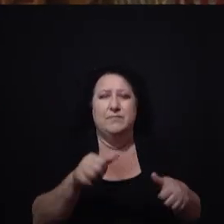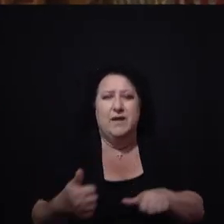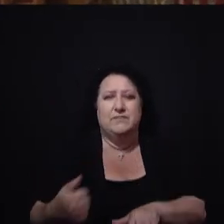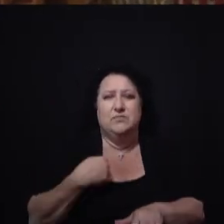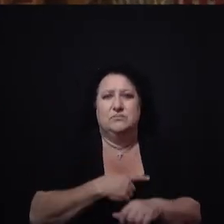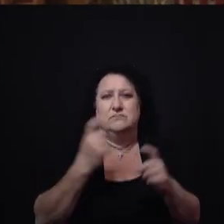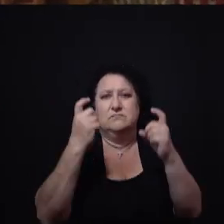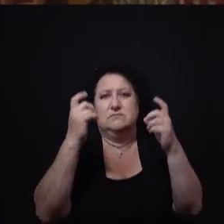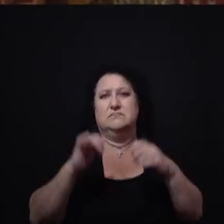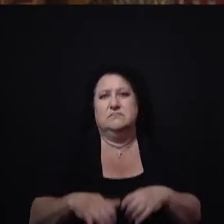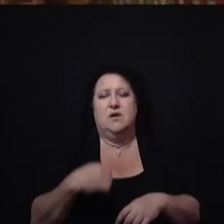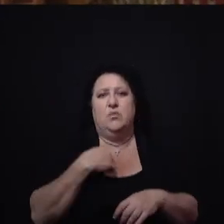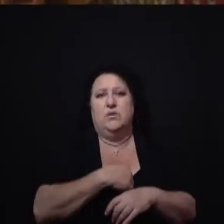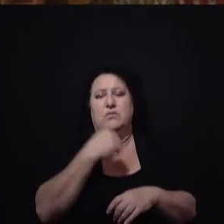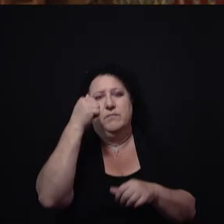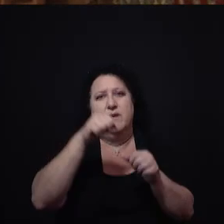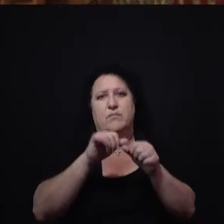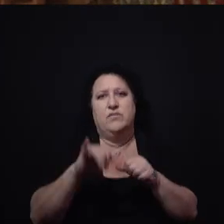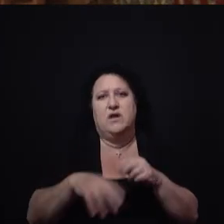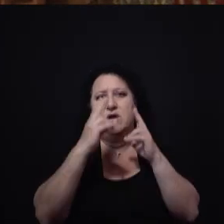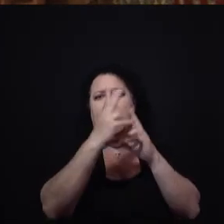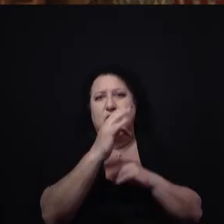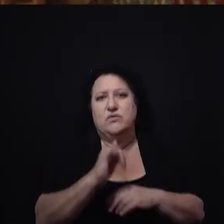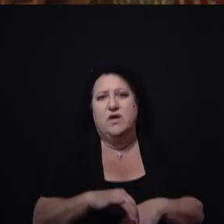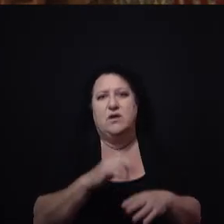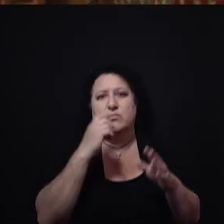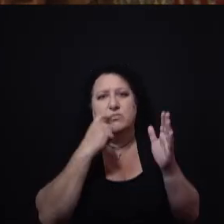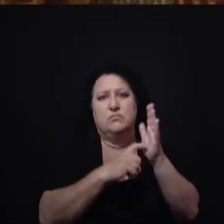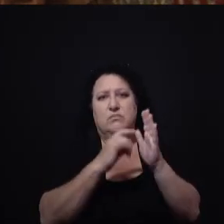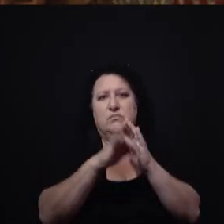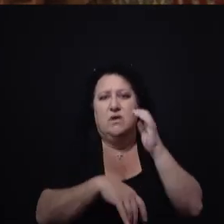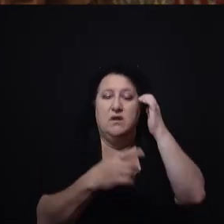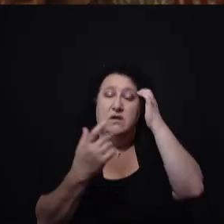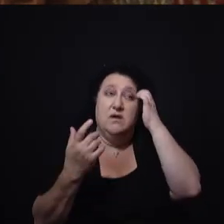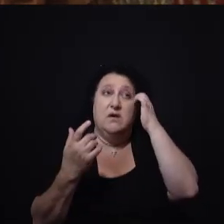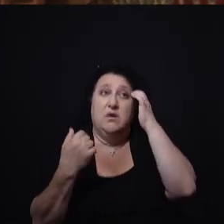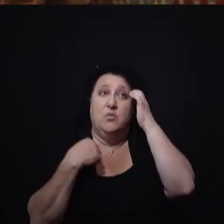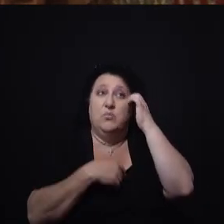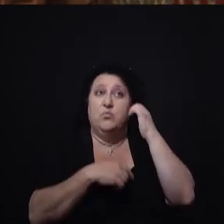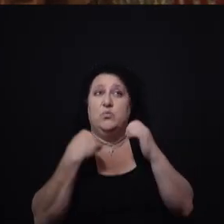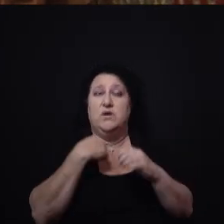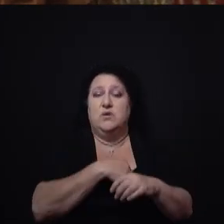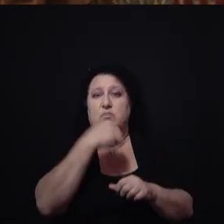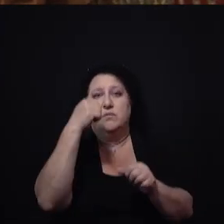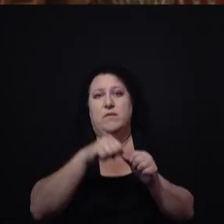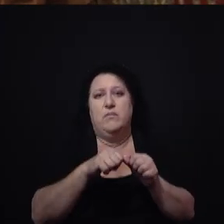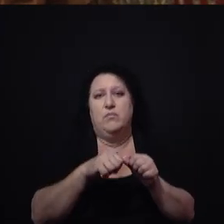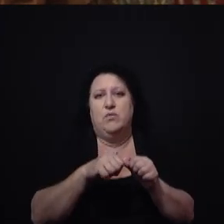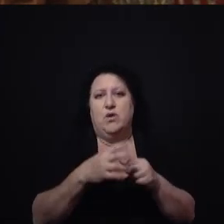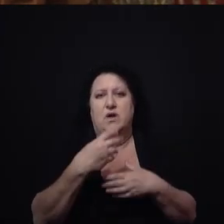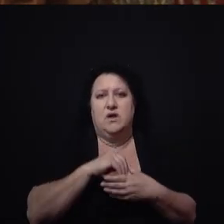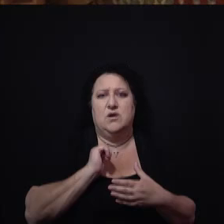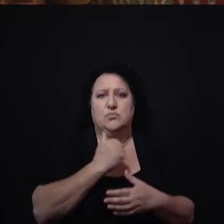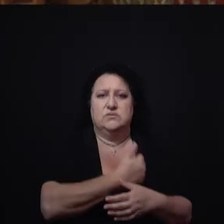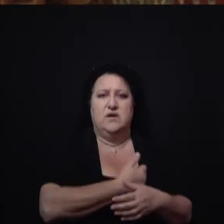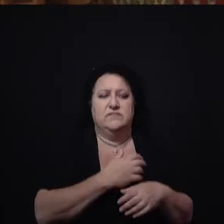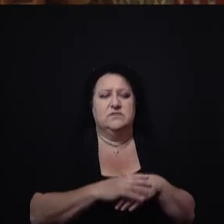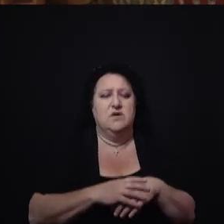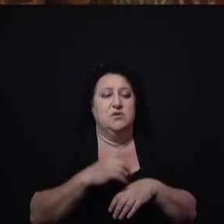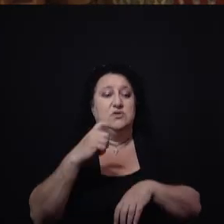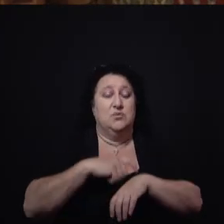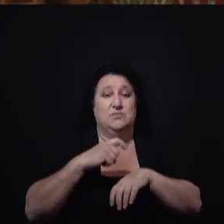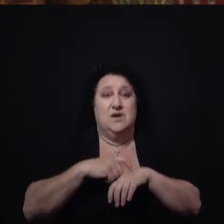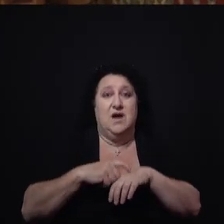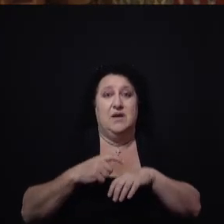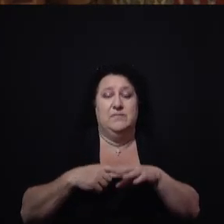that's what we remember, that's what we honor and recognize and witness, and we remember it in ourselves. So I know time is passing quickly here,